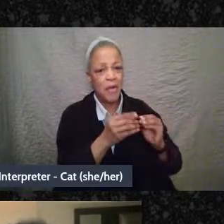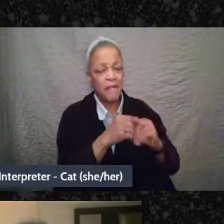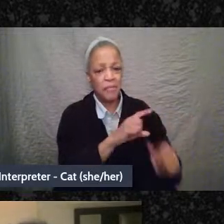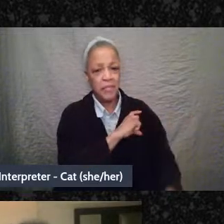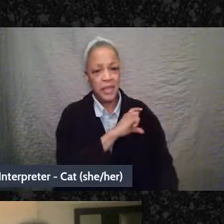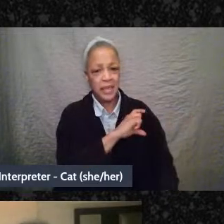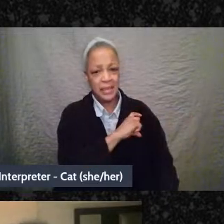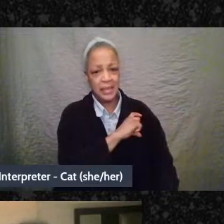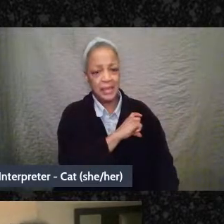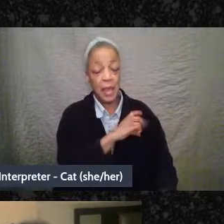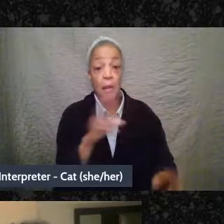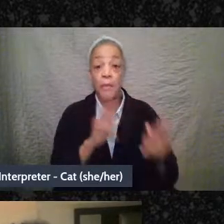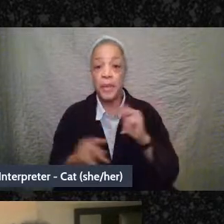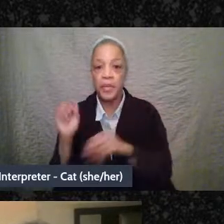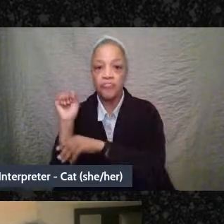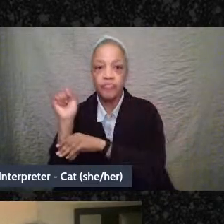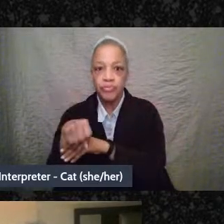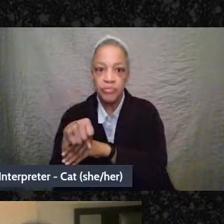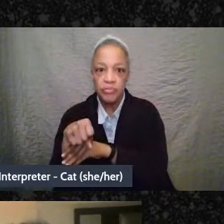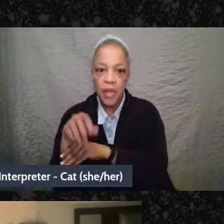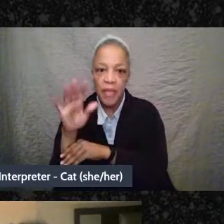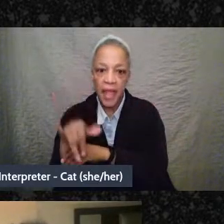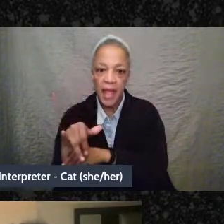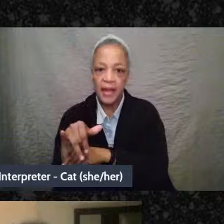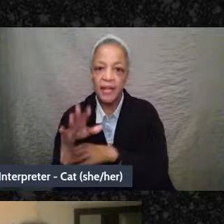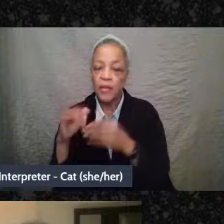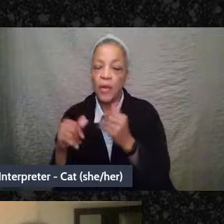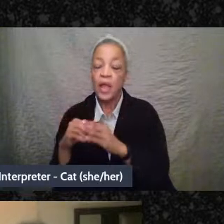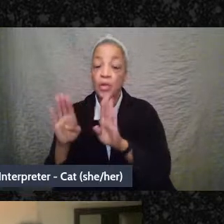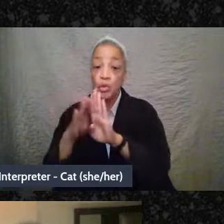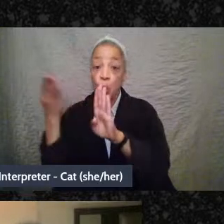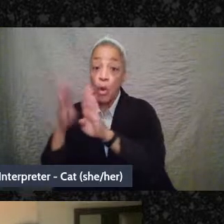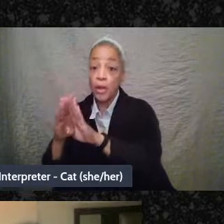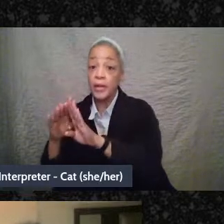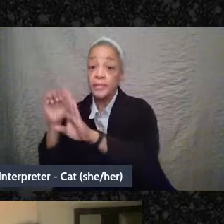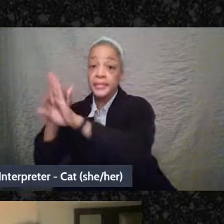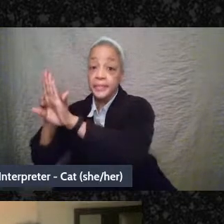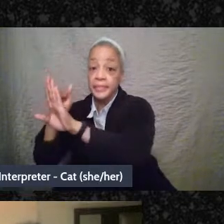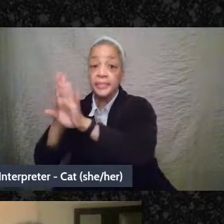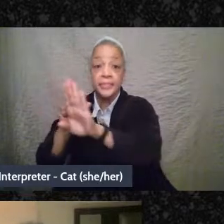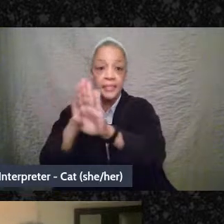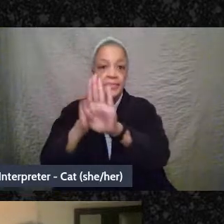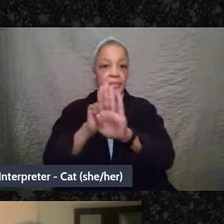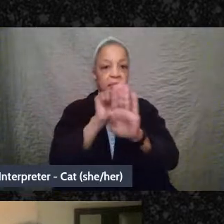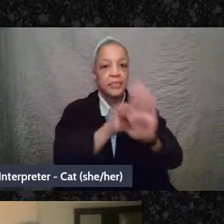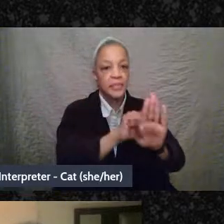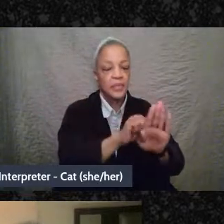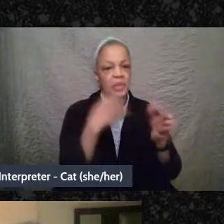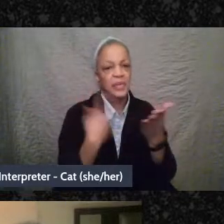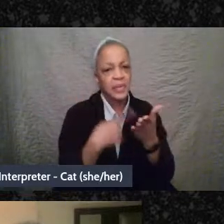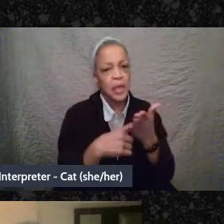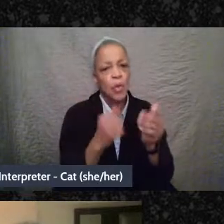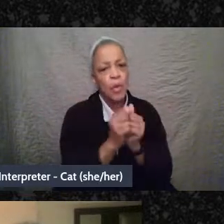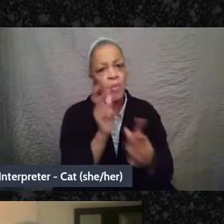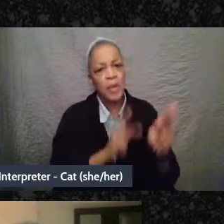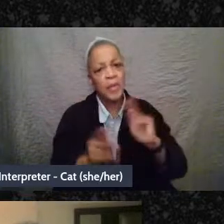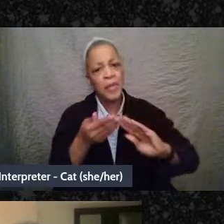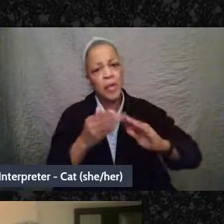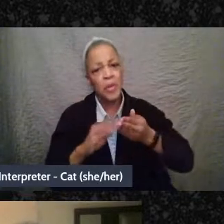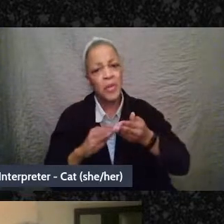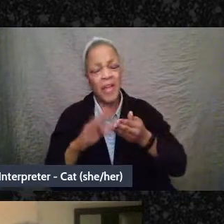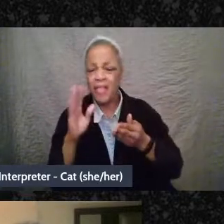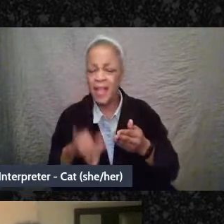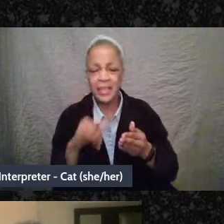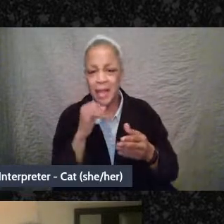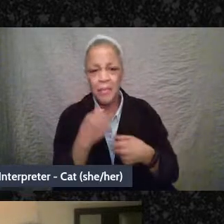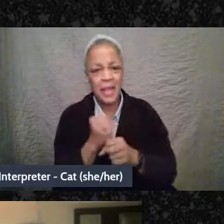people defeated it by going door to door and talking to people in communities about, like, this is not what is going to increase safety in our city. And